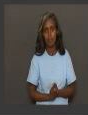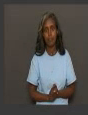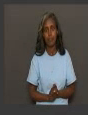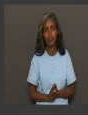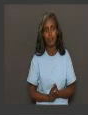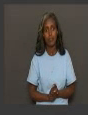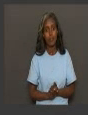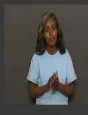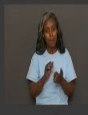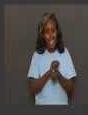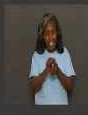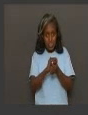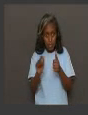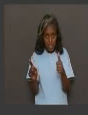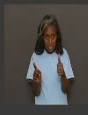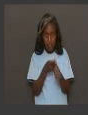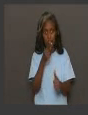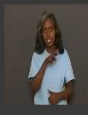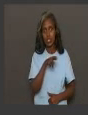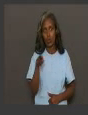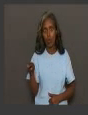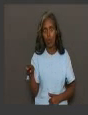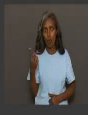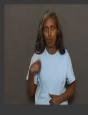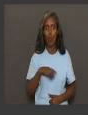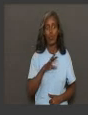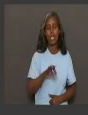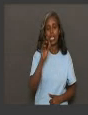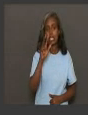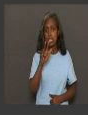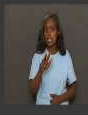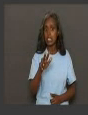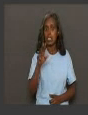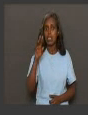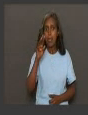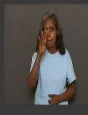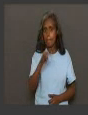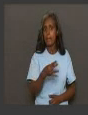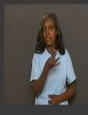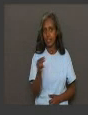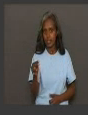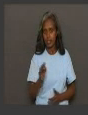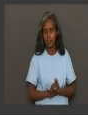By expanding the first row, we get 3 matrices.